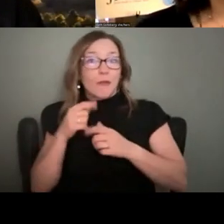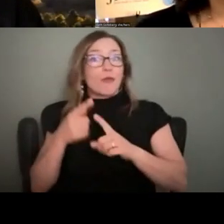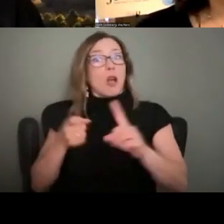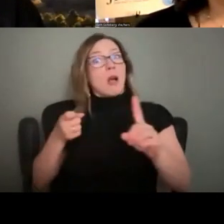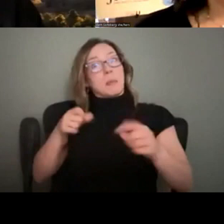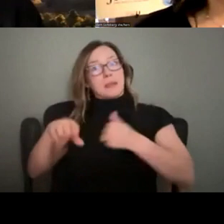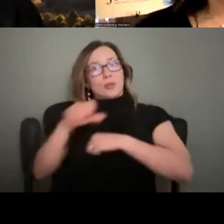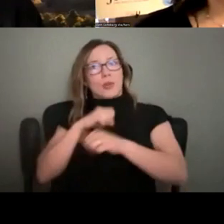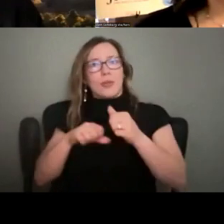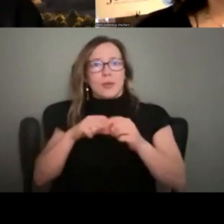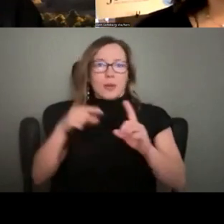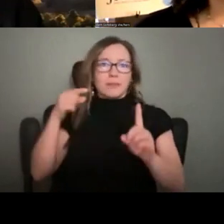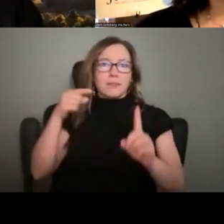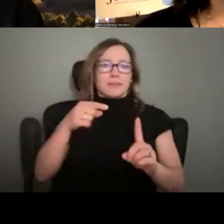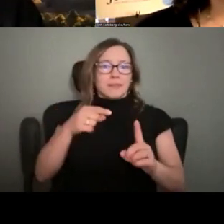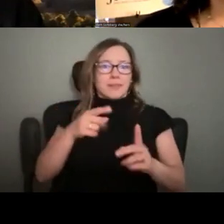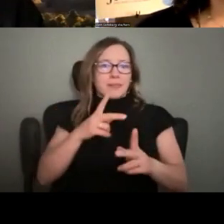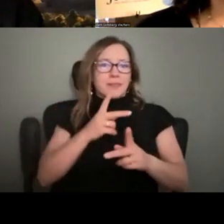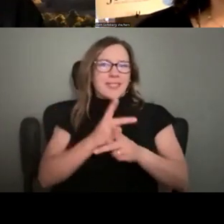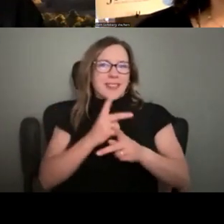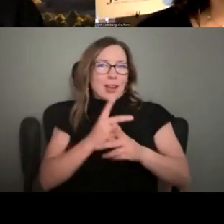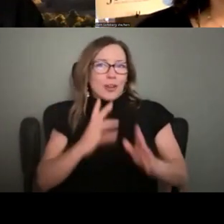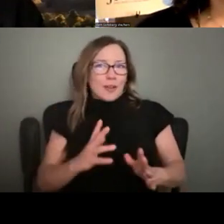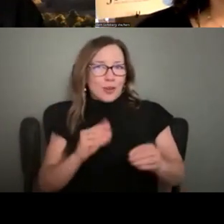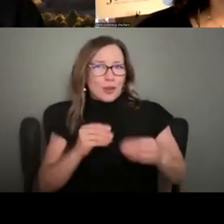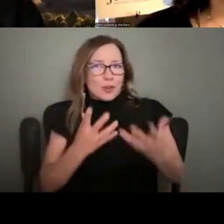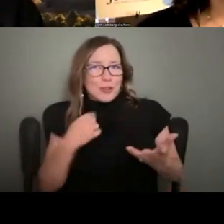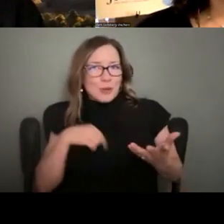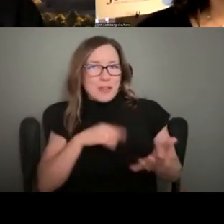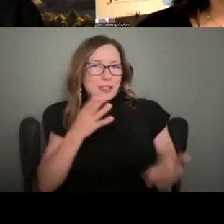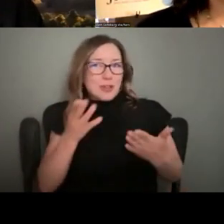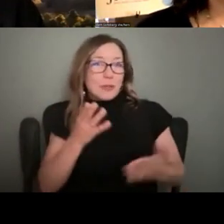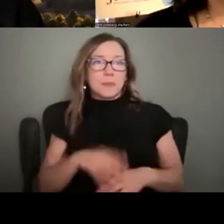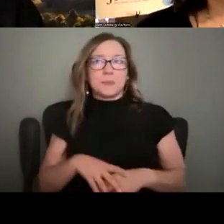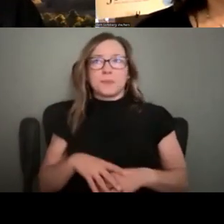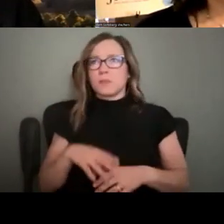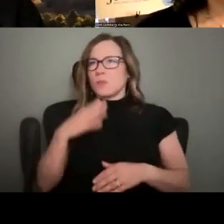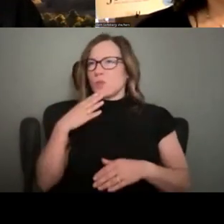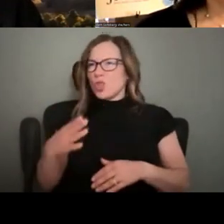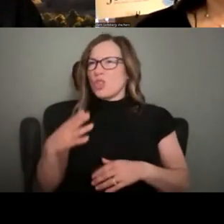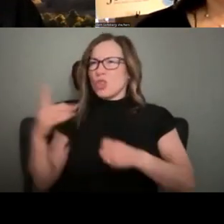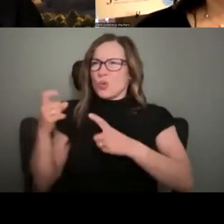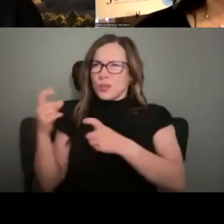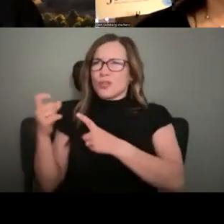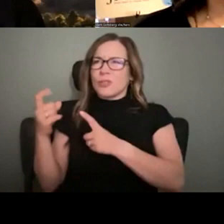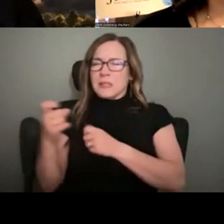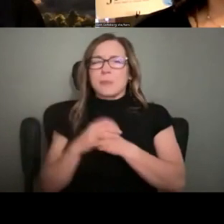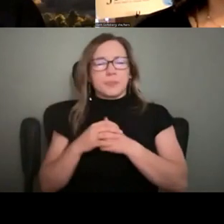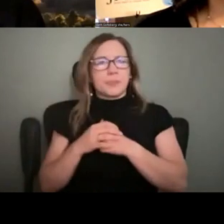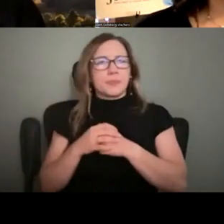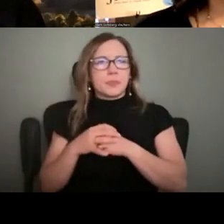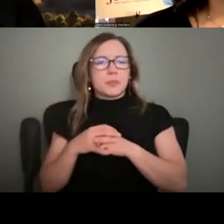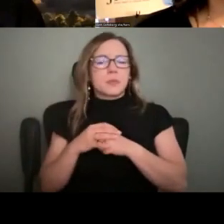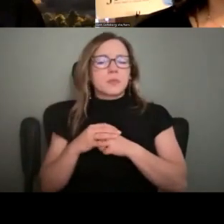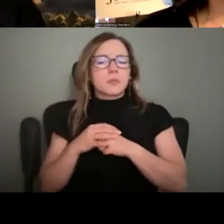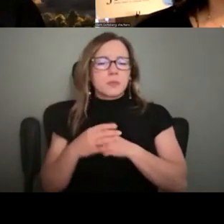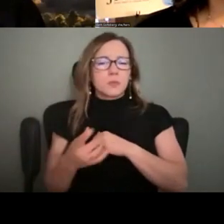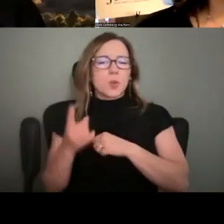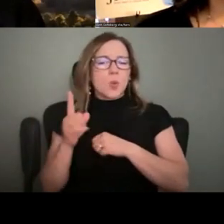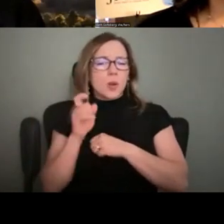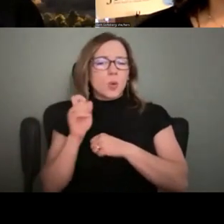the caregivers that we serve. So I have a question for everyone. There are a lot of great questions coming in. One question that I